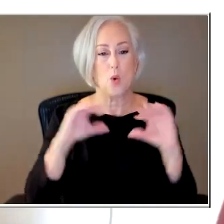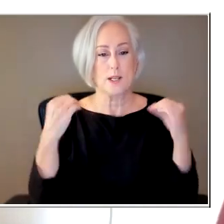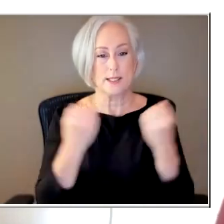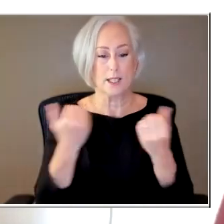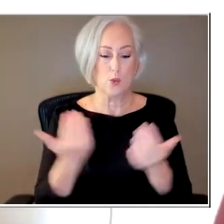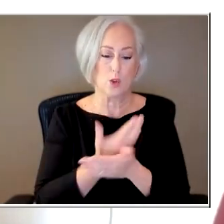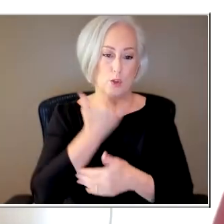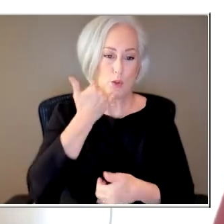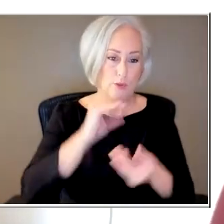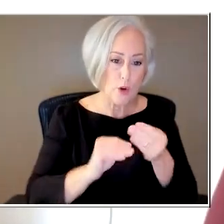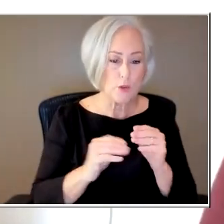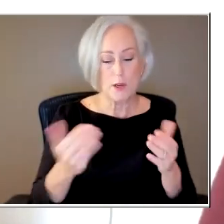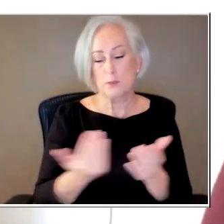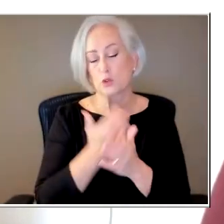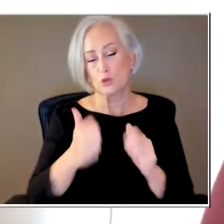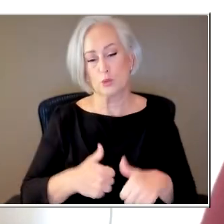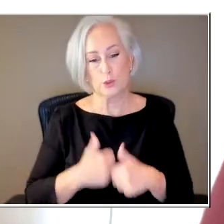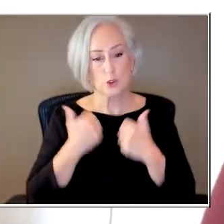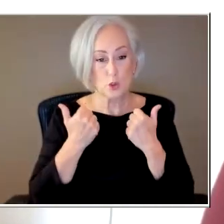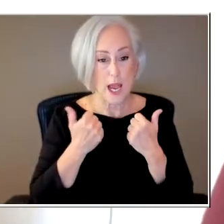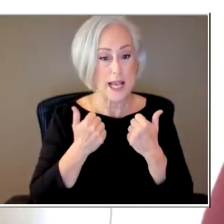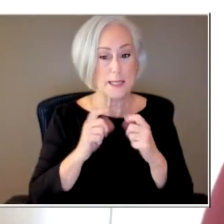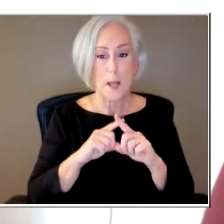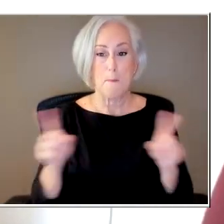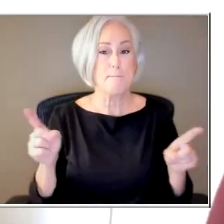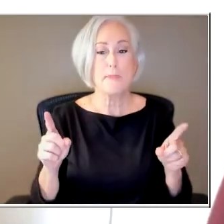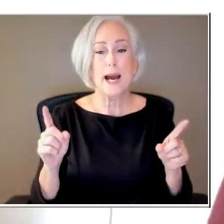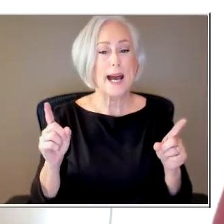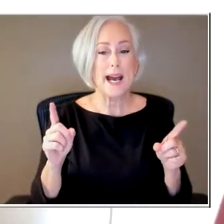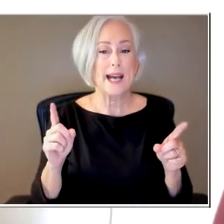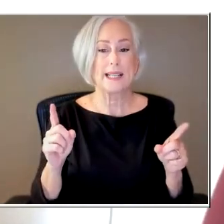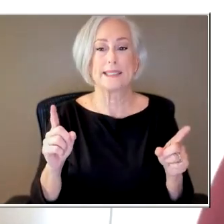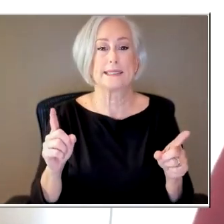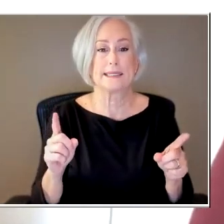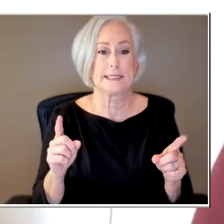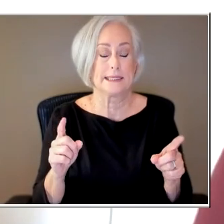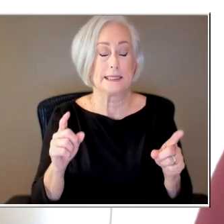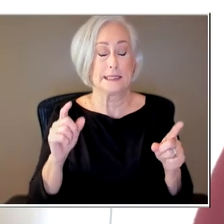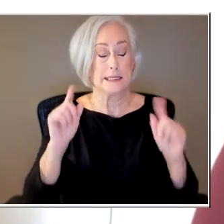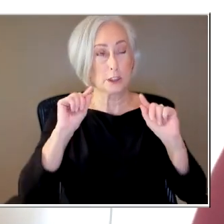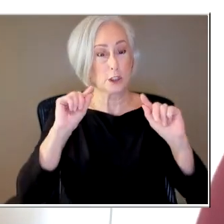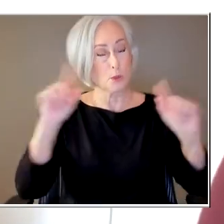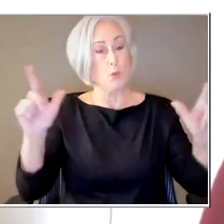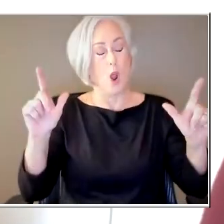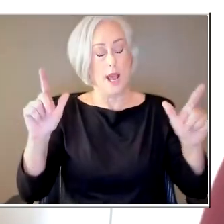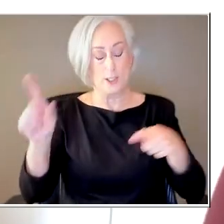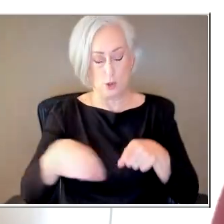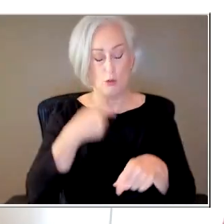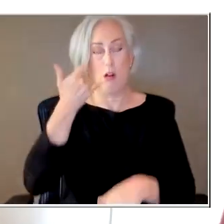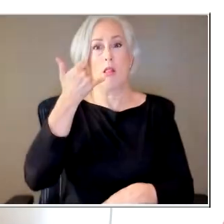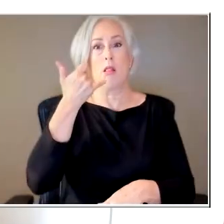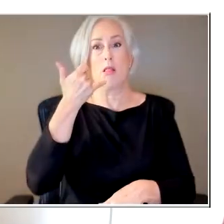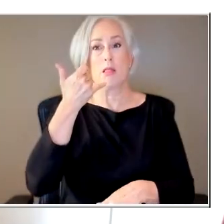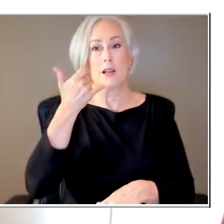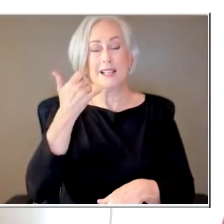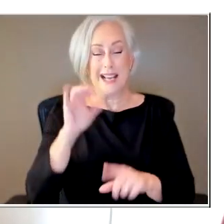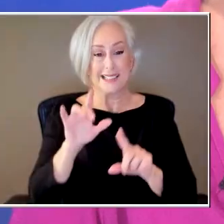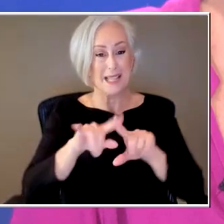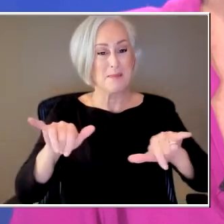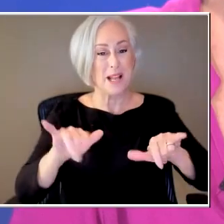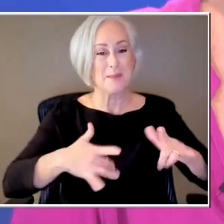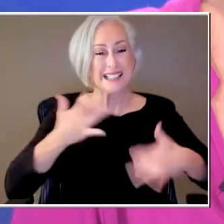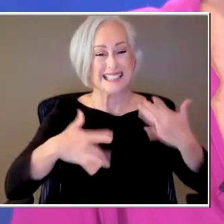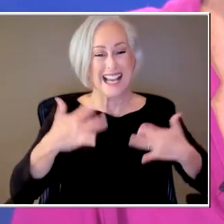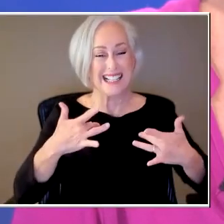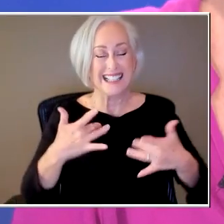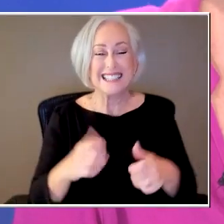number and my new address, but it was a surprise to get this call, and it was super exciting. Well, I've